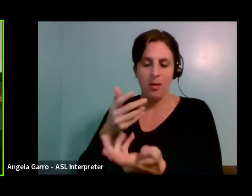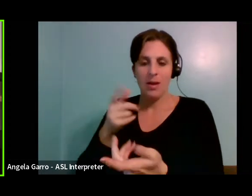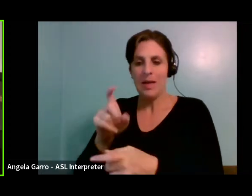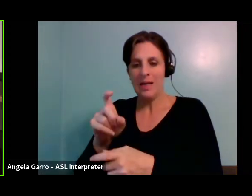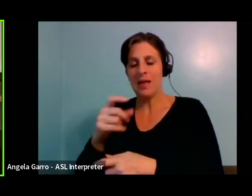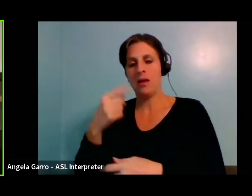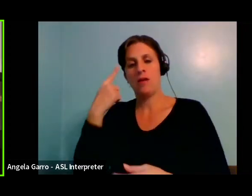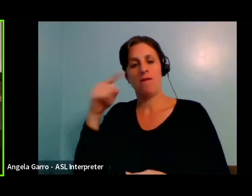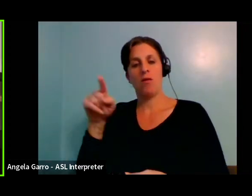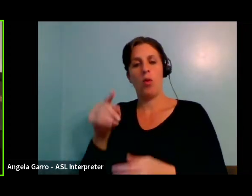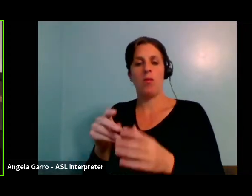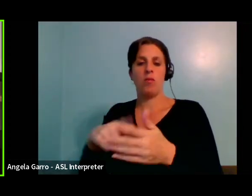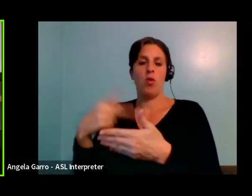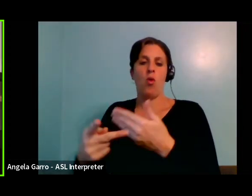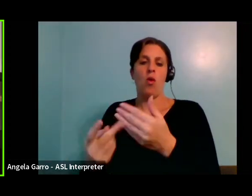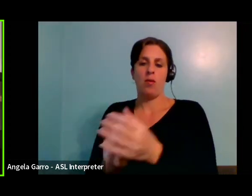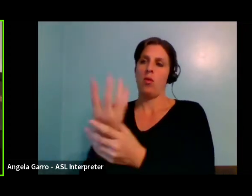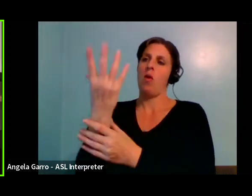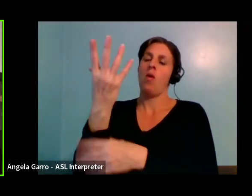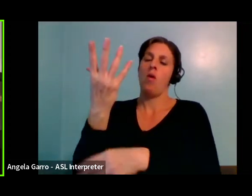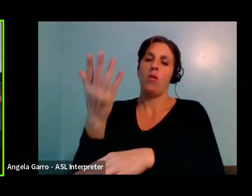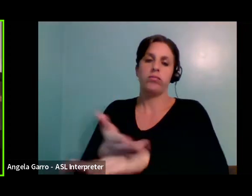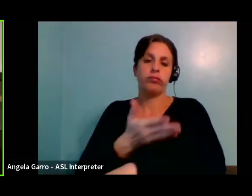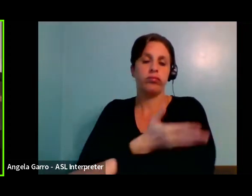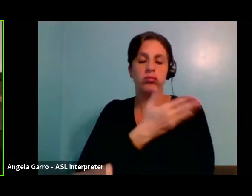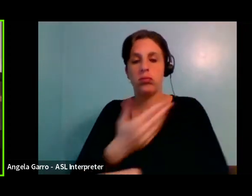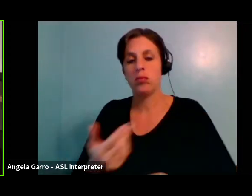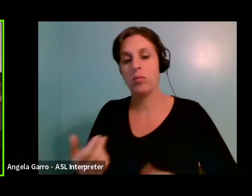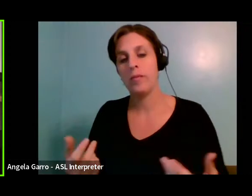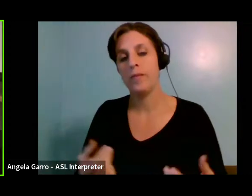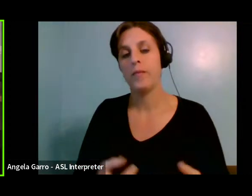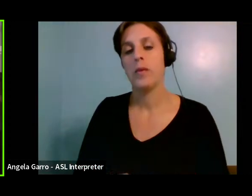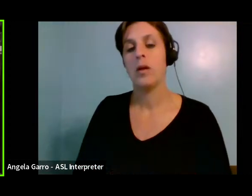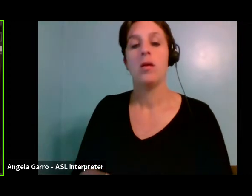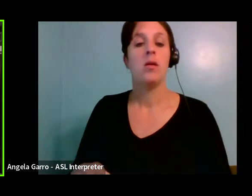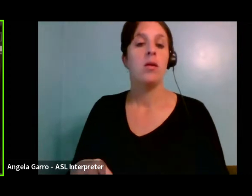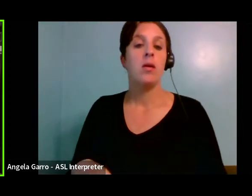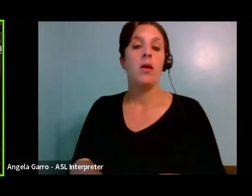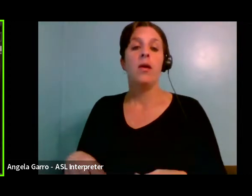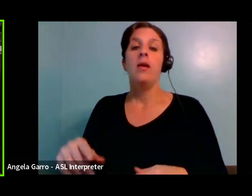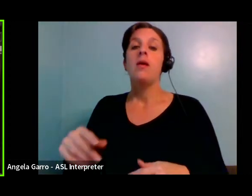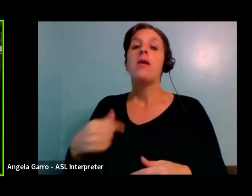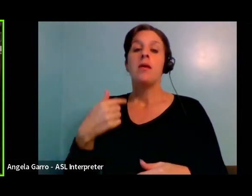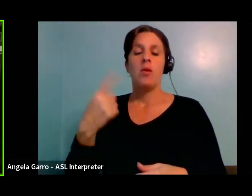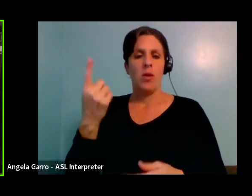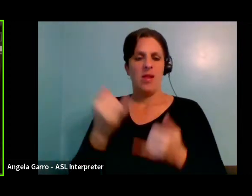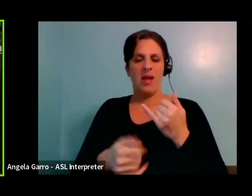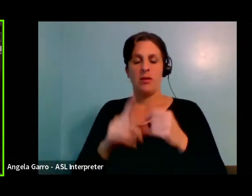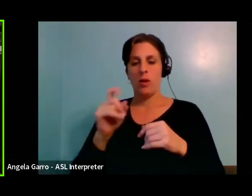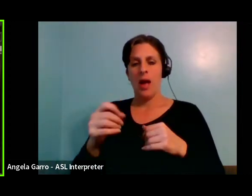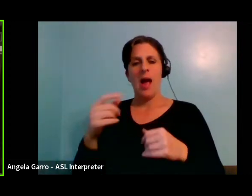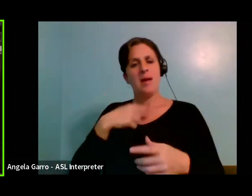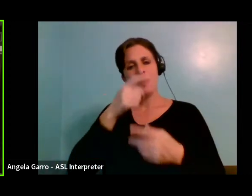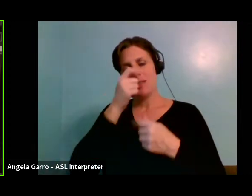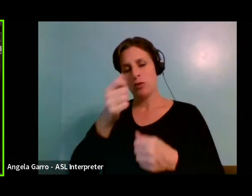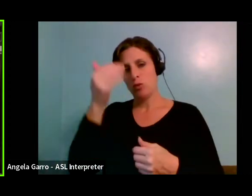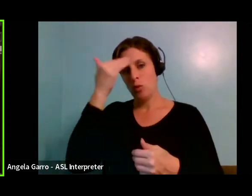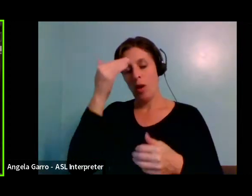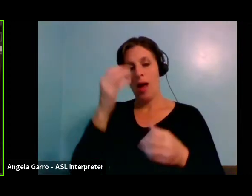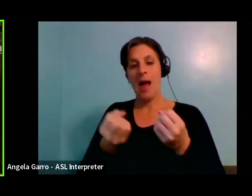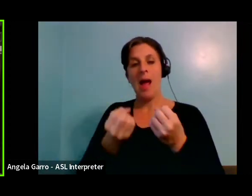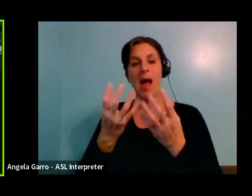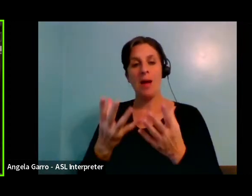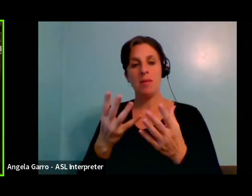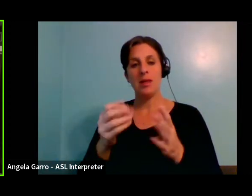to grow and flourish? Thank you. And I had one last question. I'm interested to know how many students